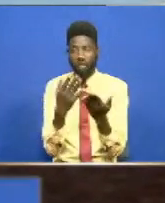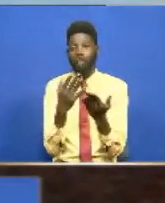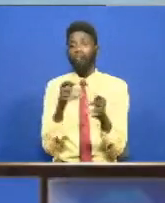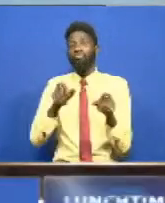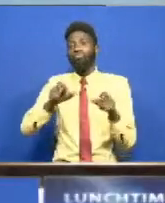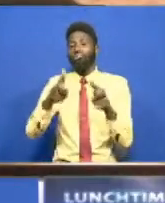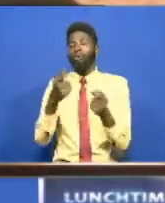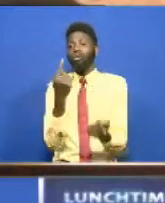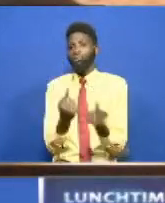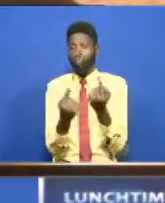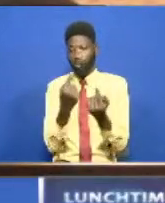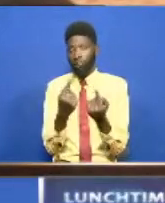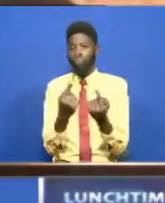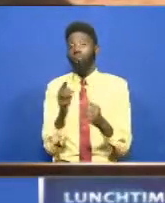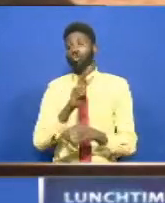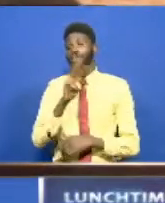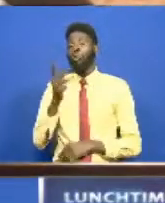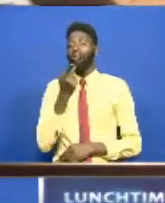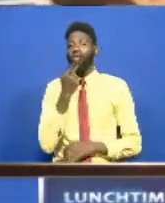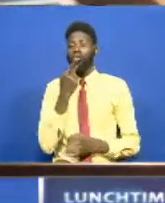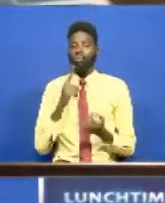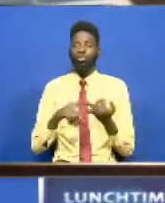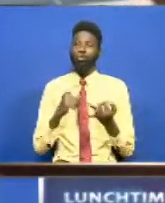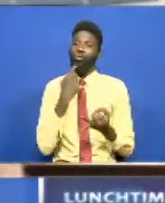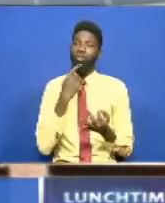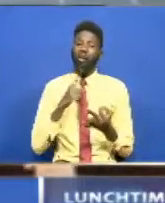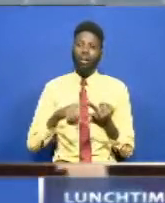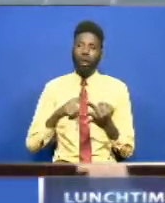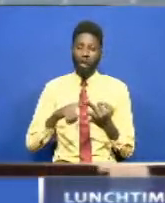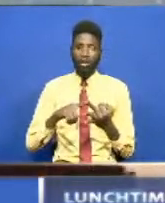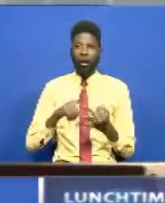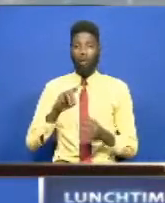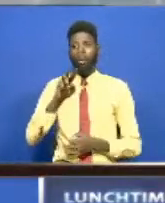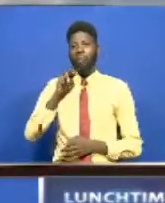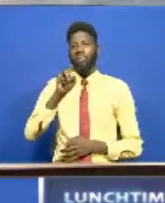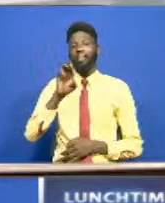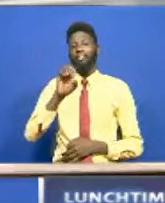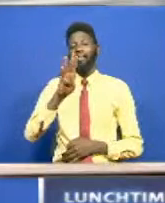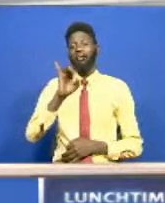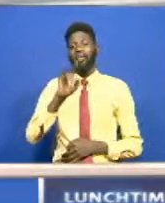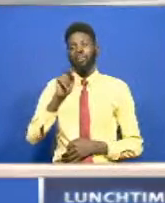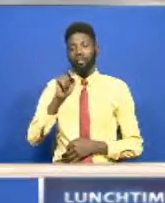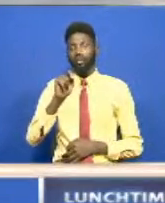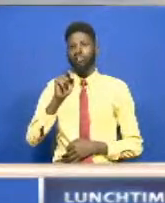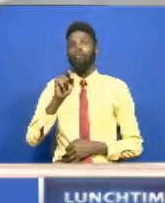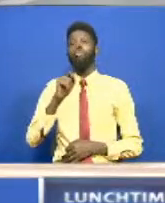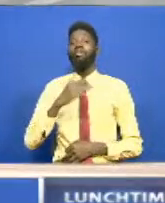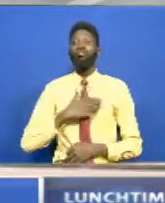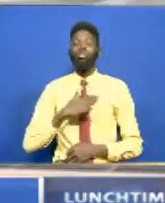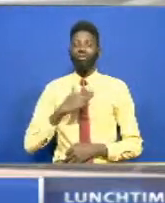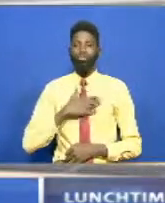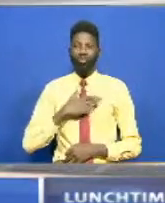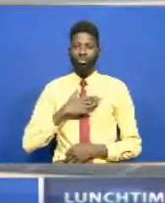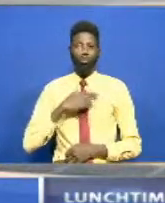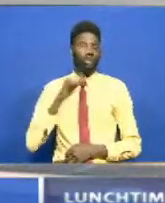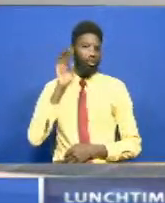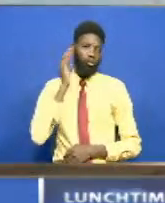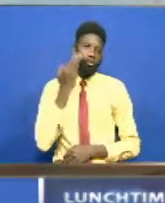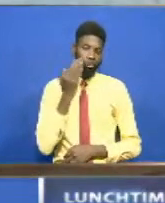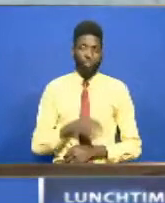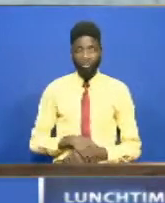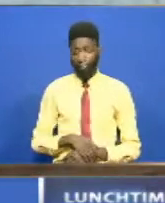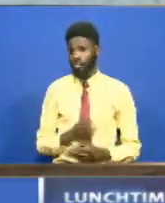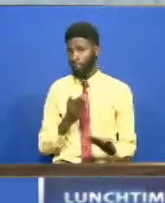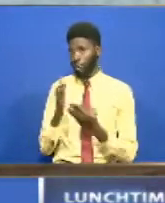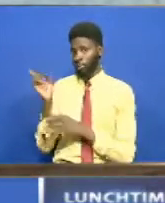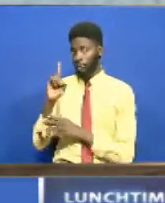West Pokot, Turkana, Marsabit, Samburu and Isiolo. The COSAP project is being implemented by the Ministry of Energy through the Kenya Power and